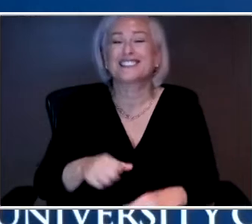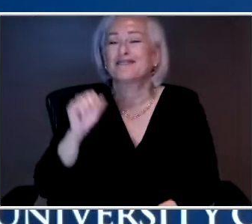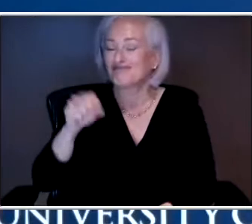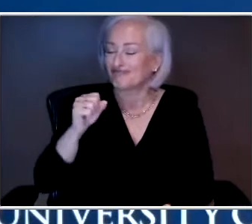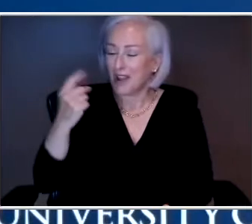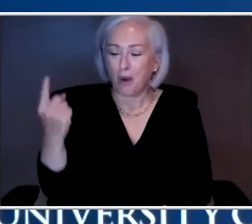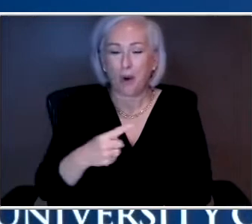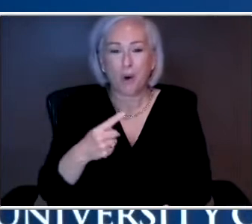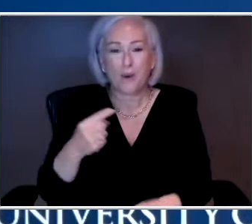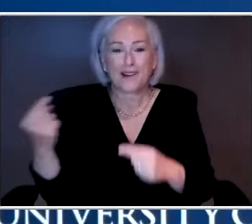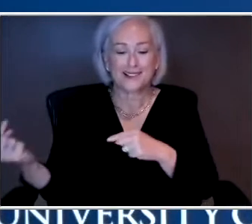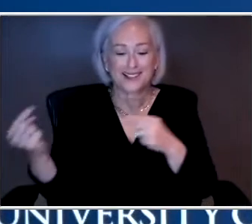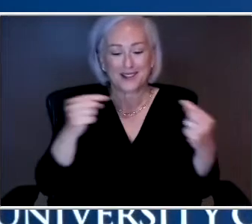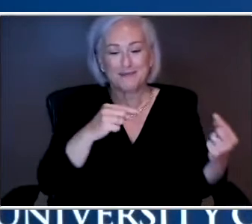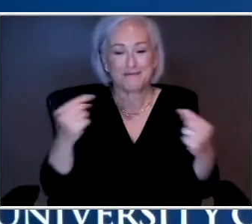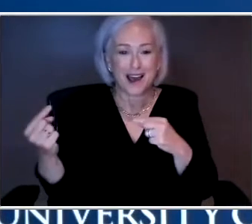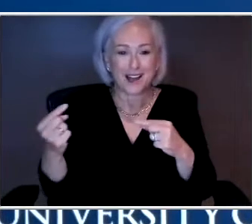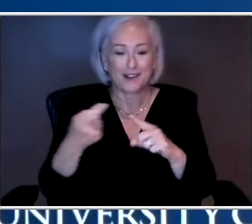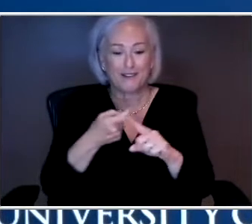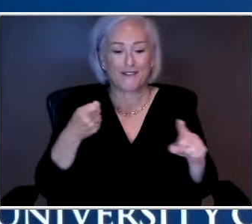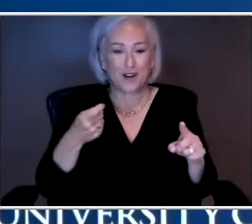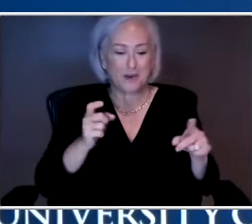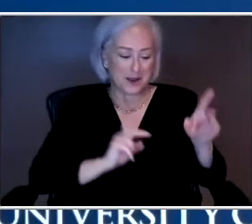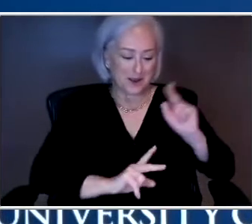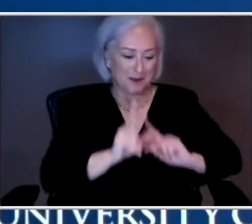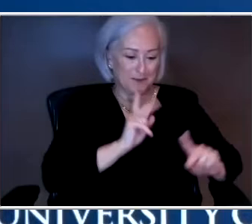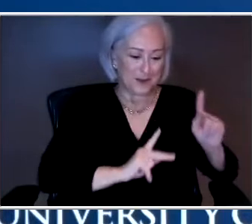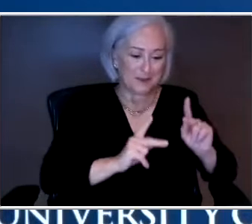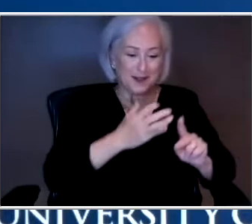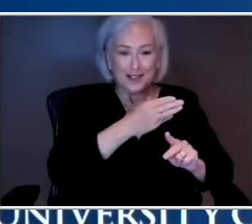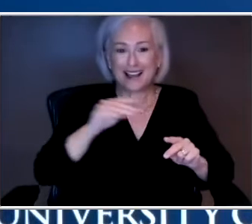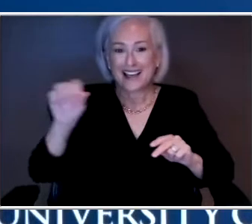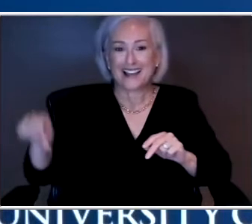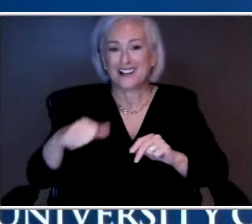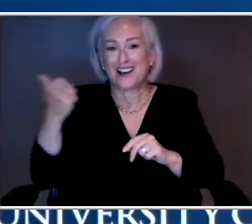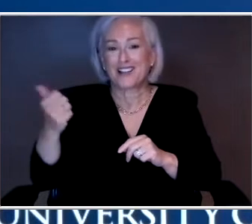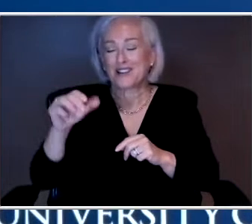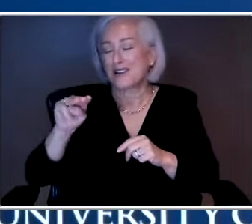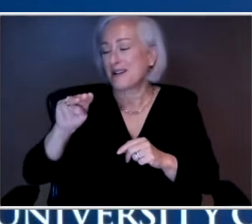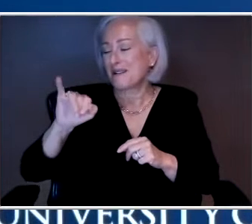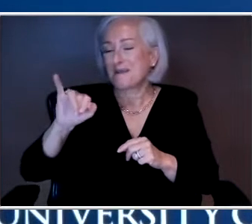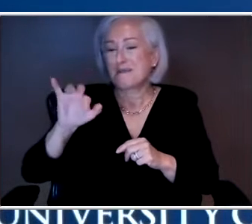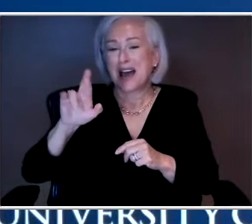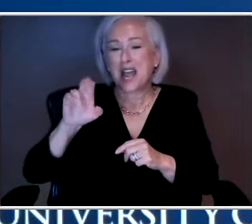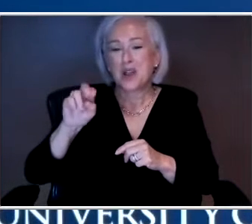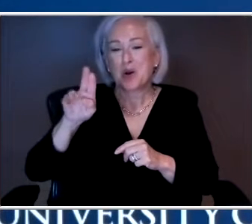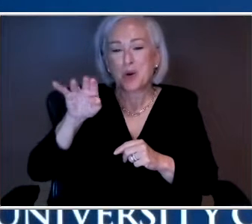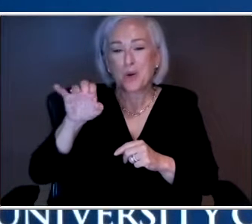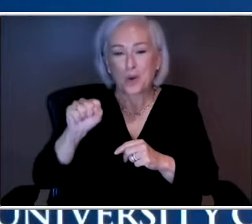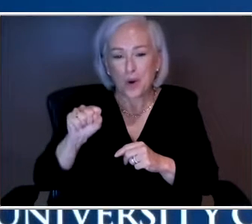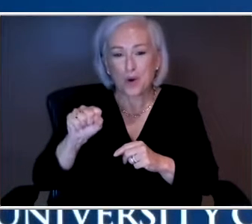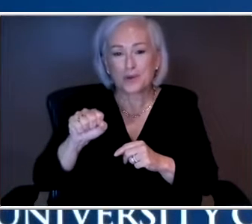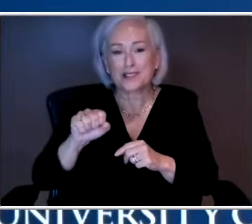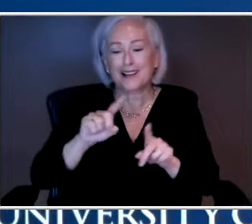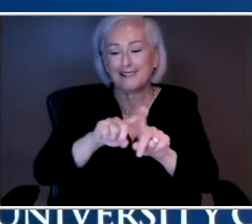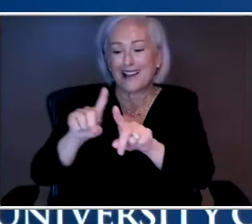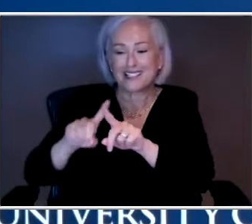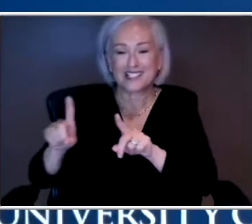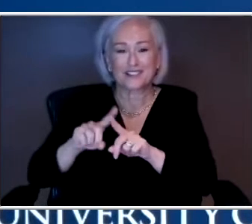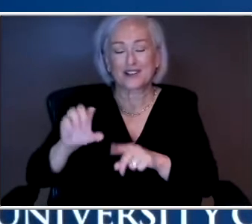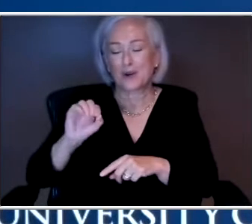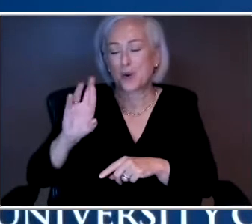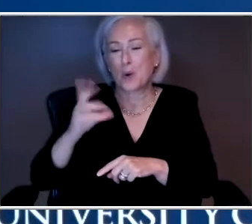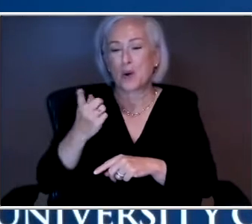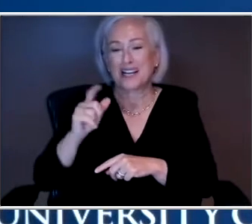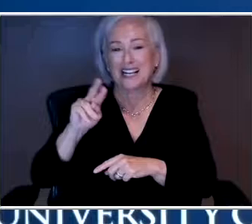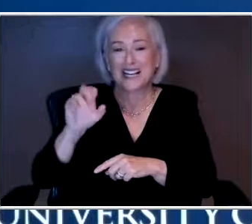between humans and other microbes and organisms around the world, so we will always have something to